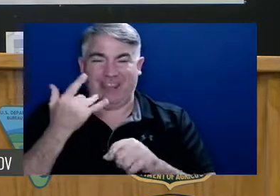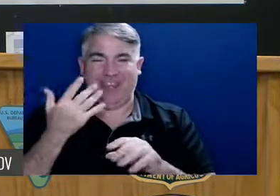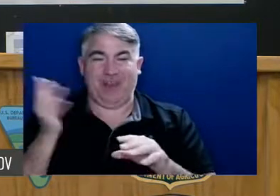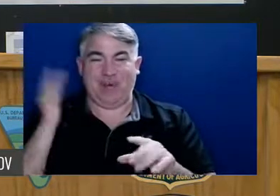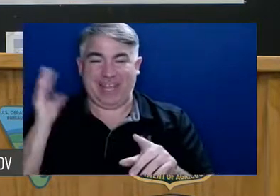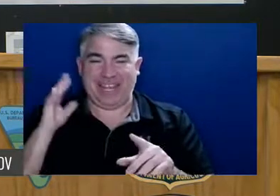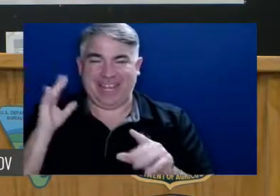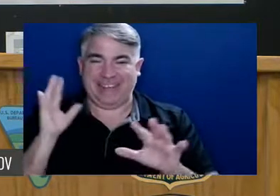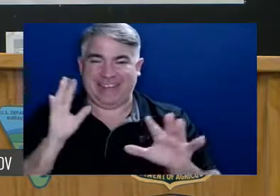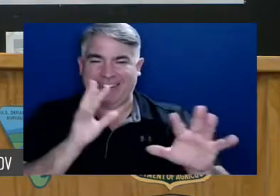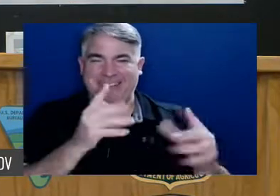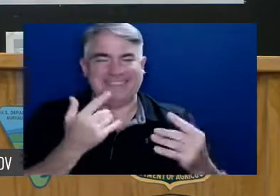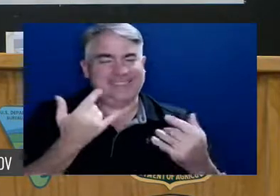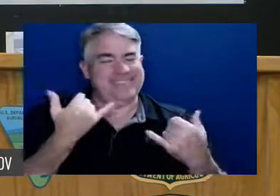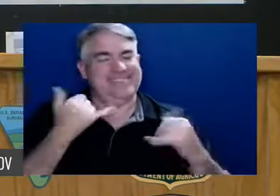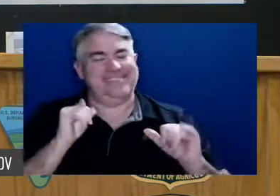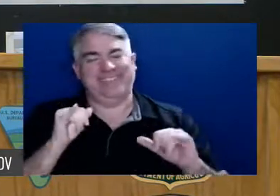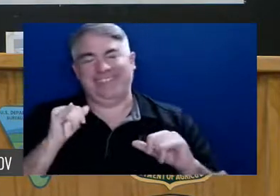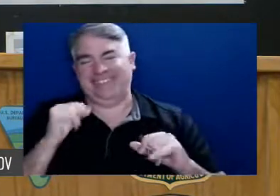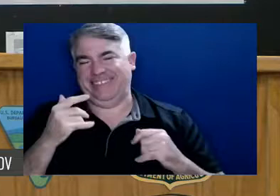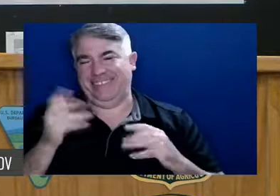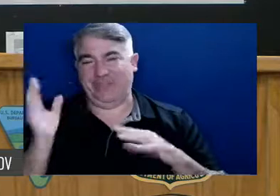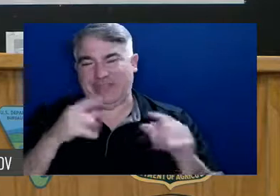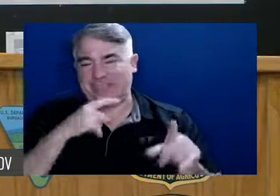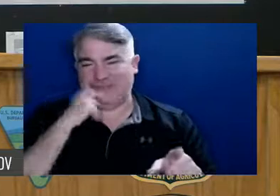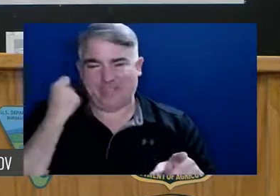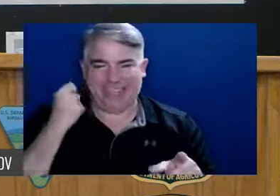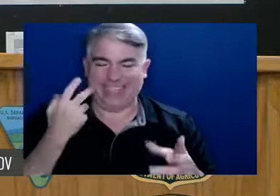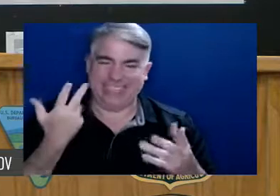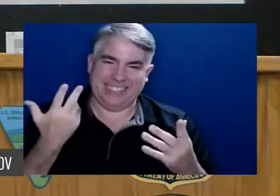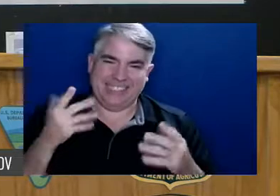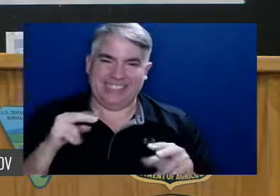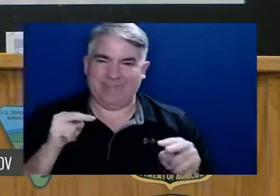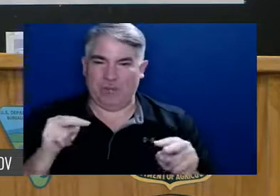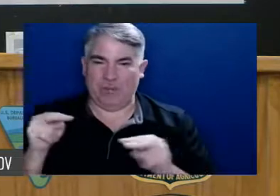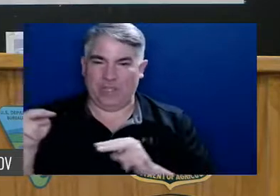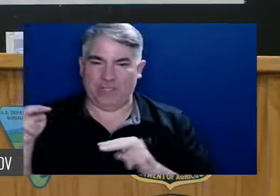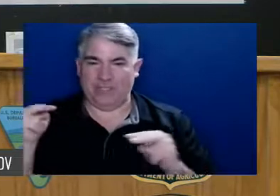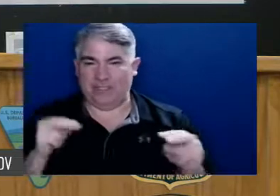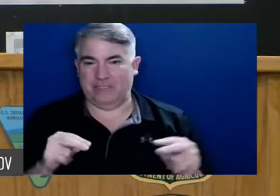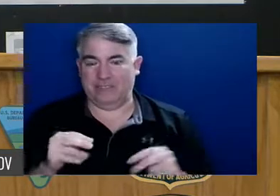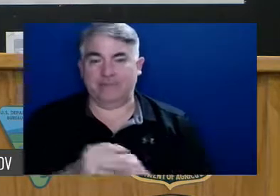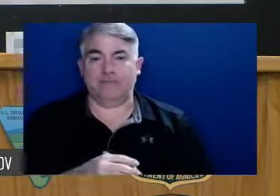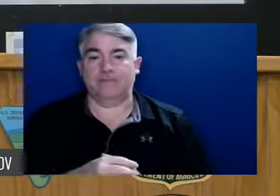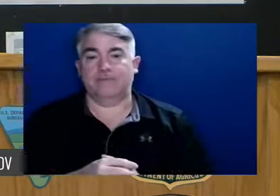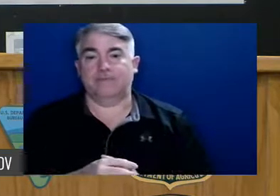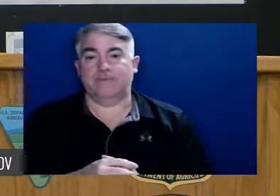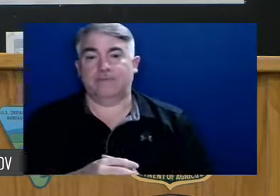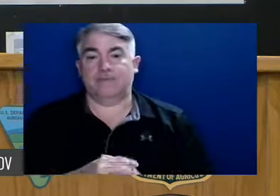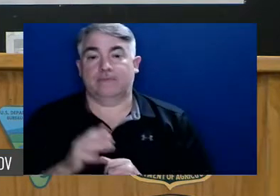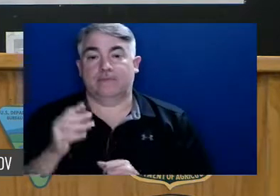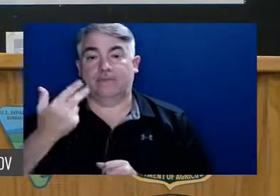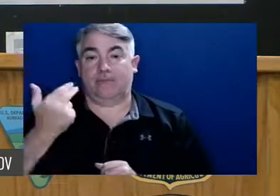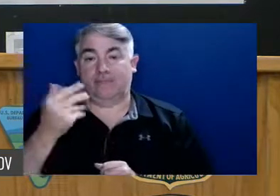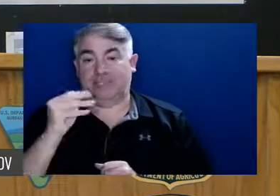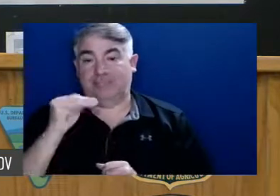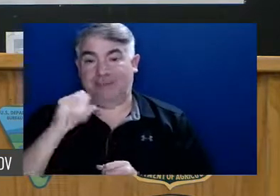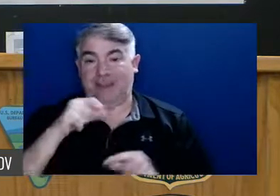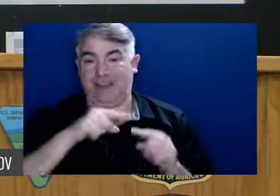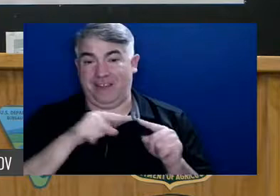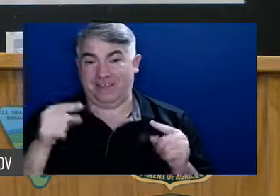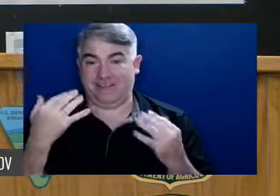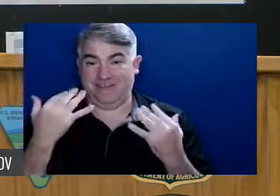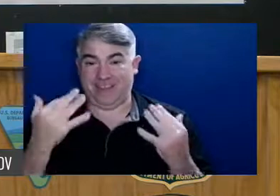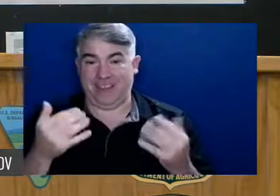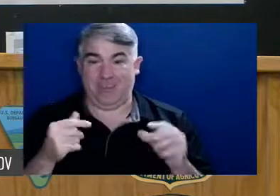being said, the 13-mile run that the West Zone experienced last night, I mean, that's just an indicator of